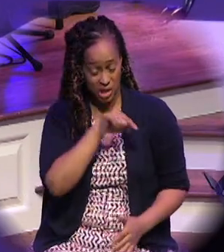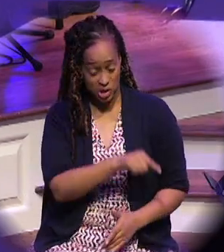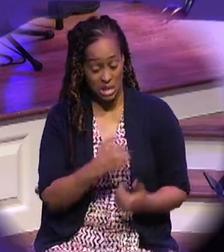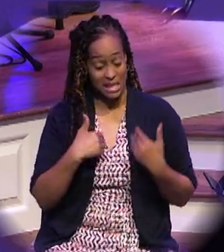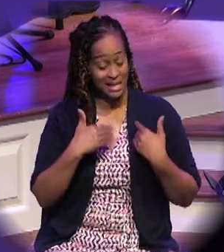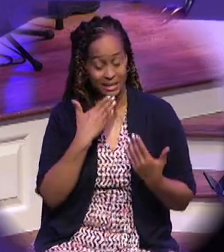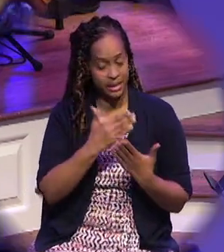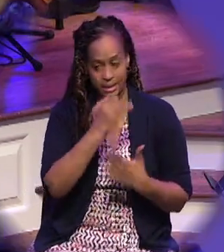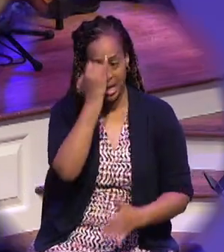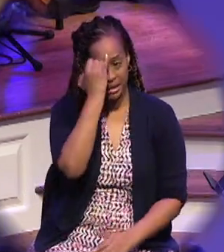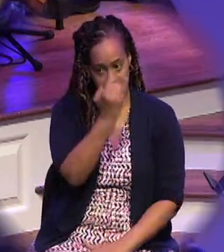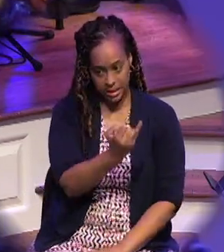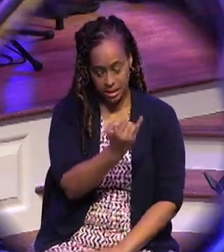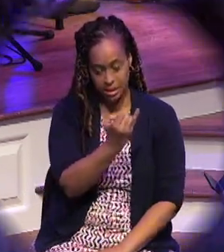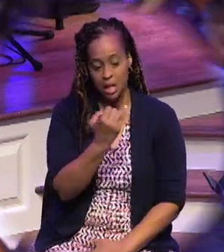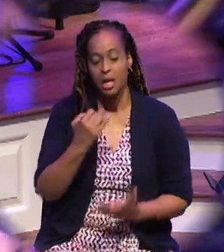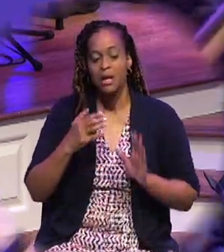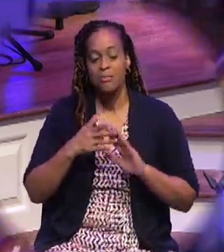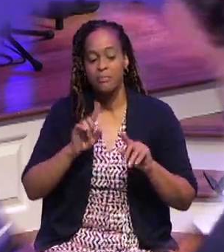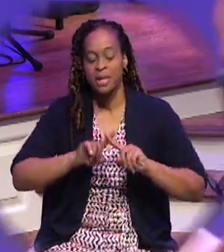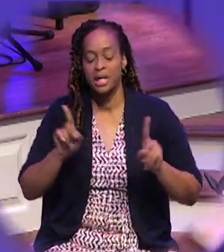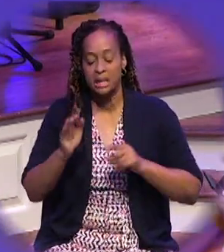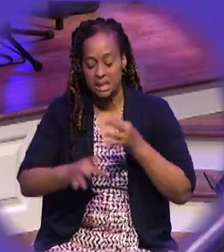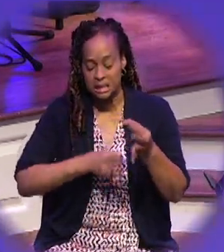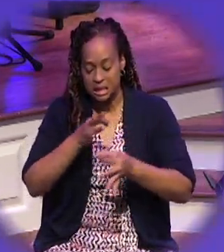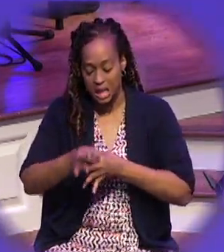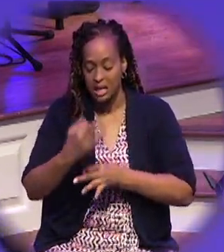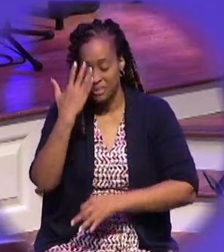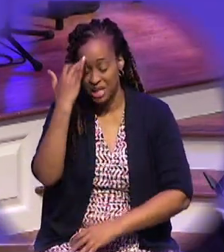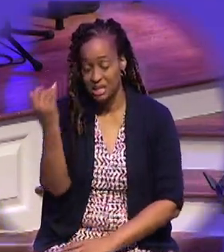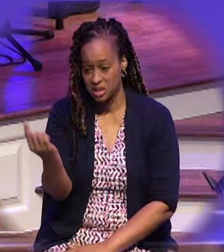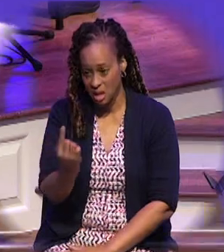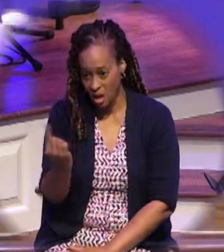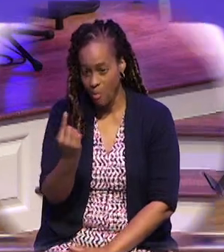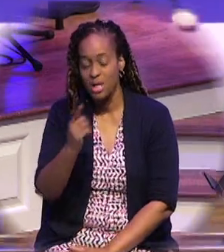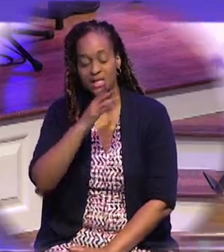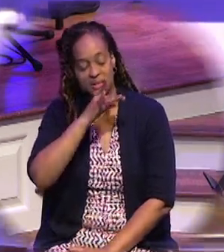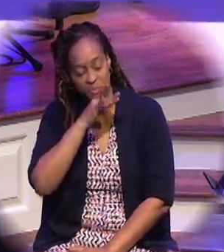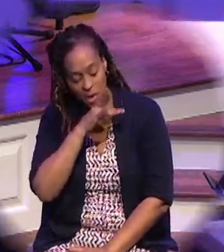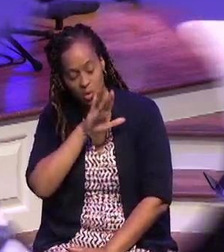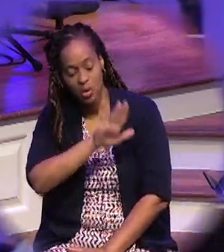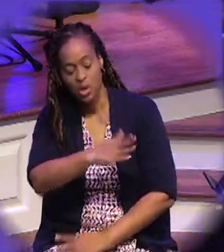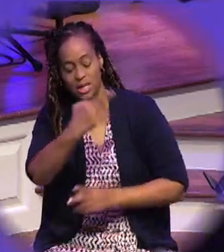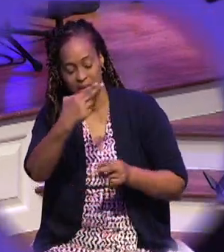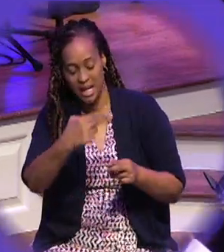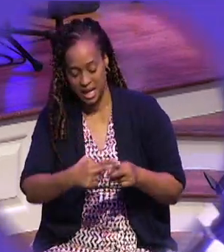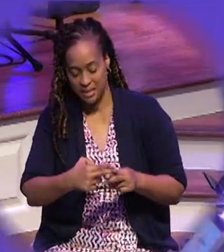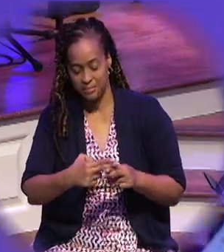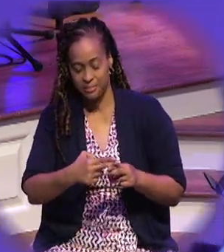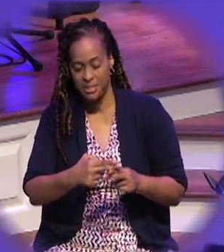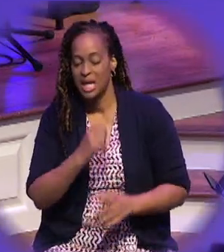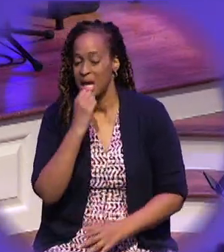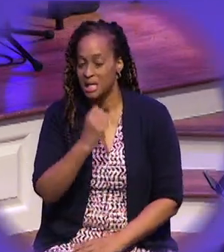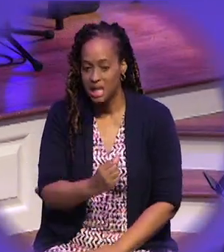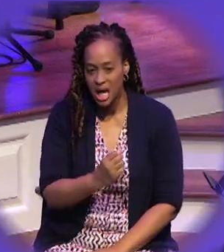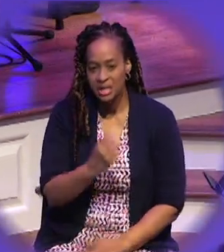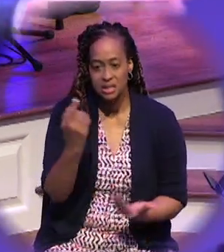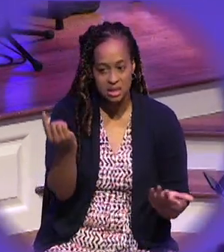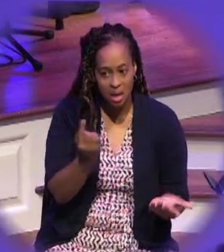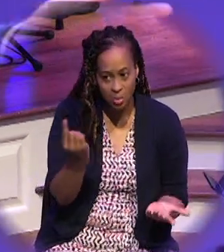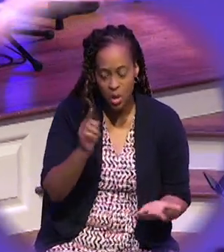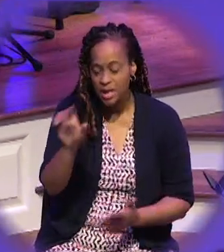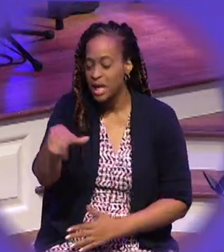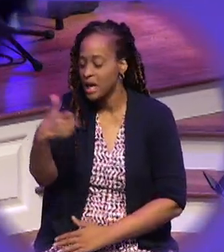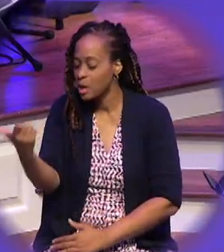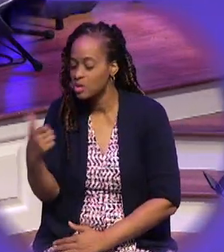good idea, but rather because someone spoke her name. Not someone